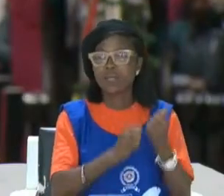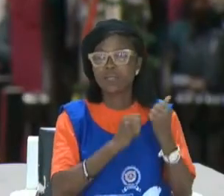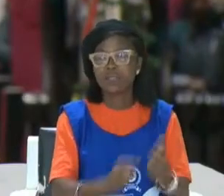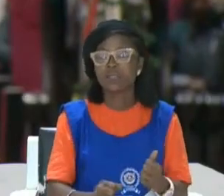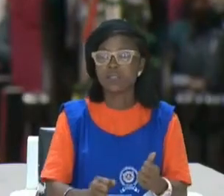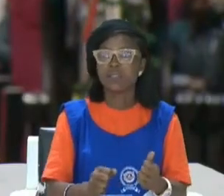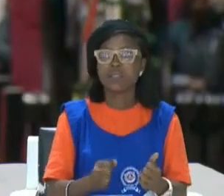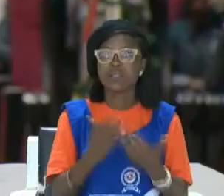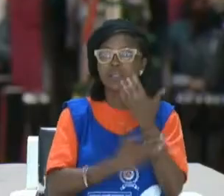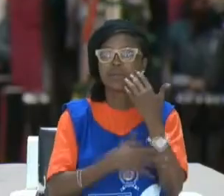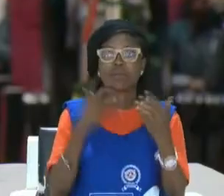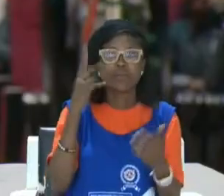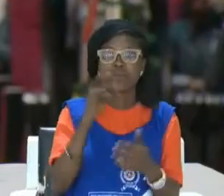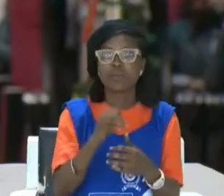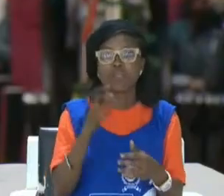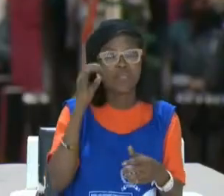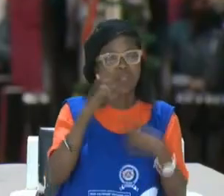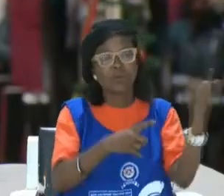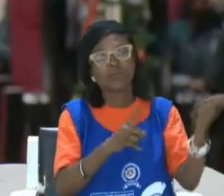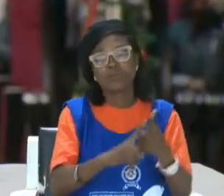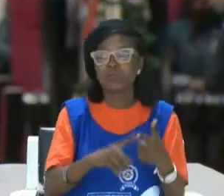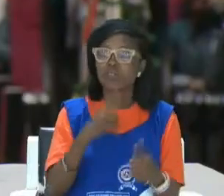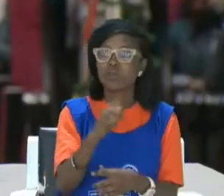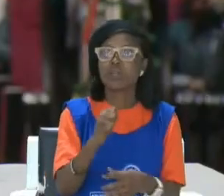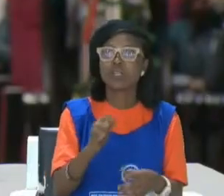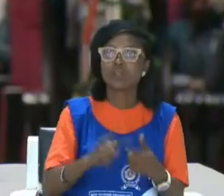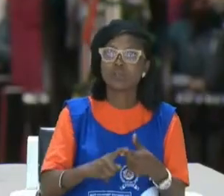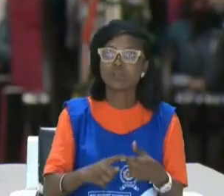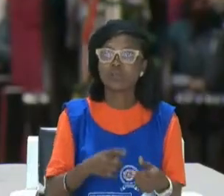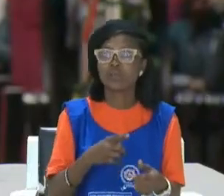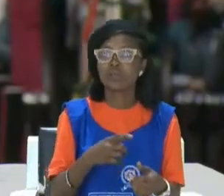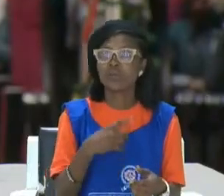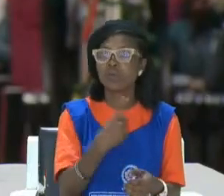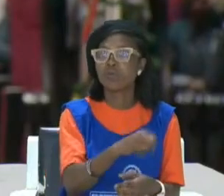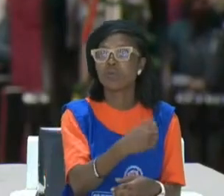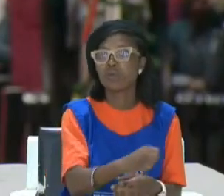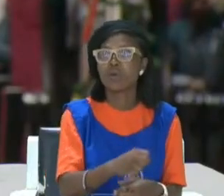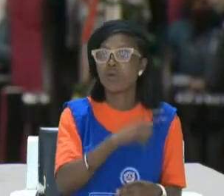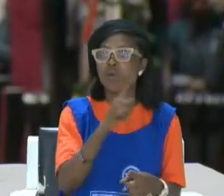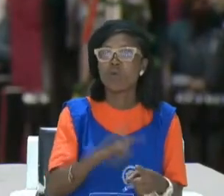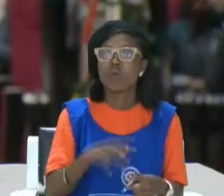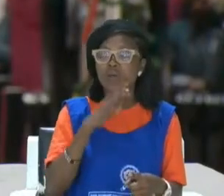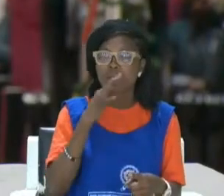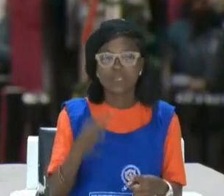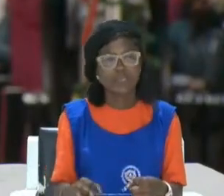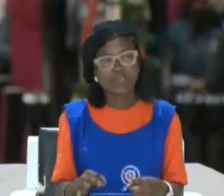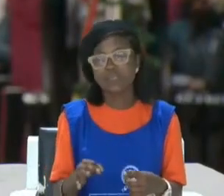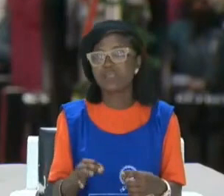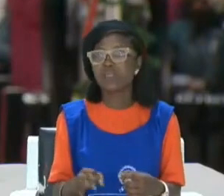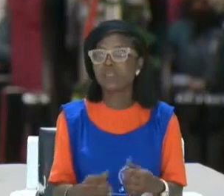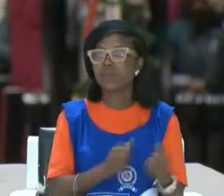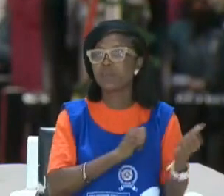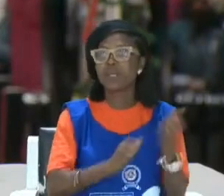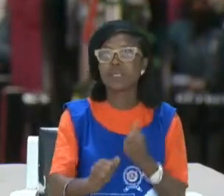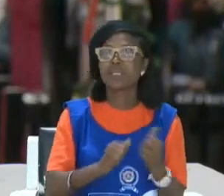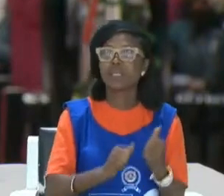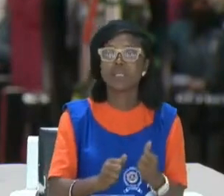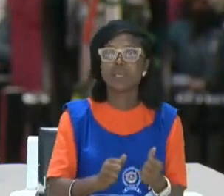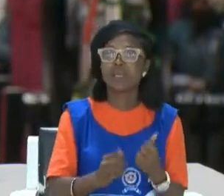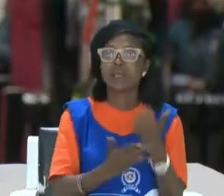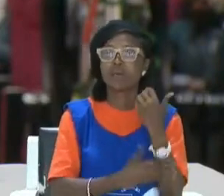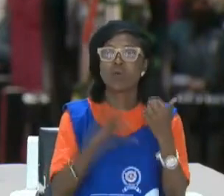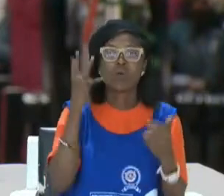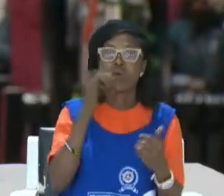the toilet to ease himself. When the pounded yam was ready, the wife knocked at the door of the